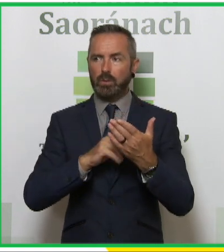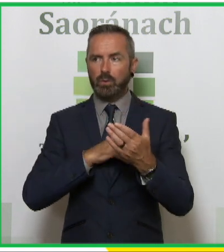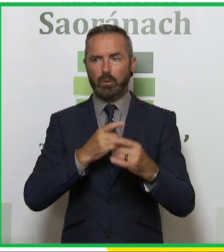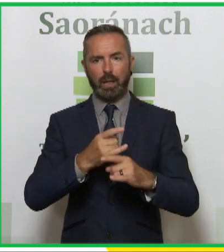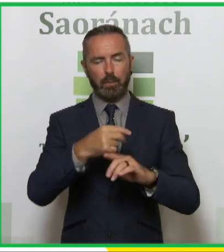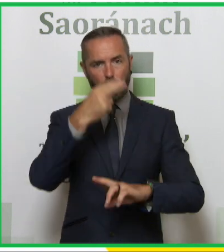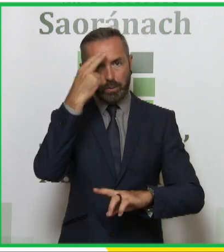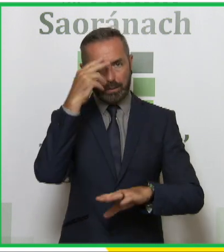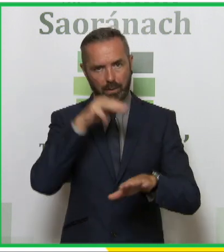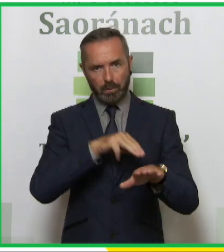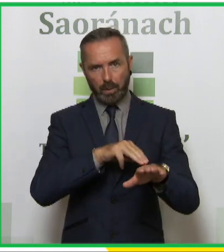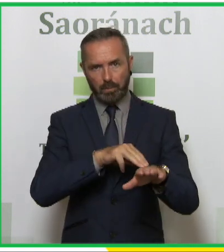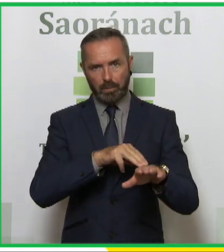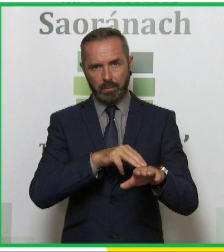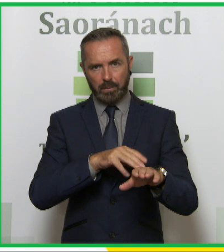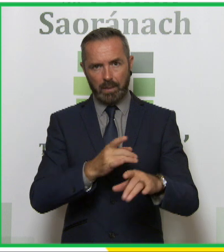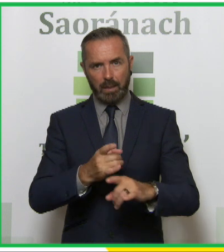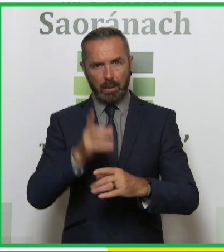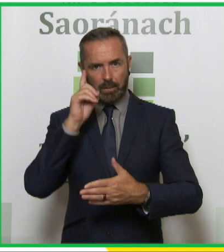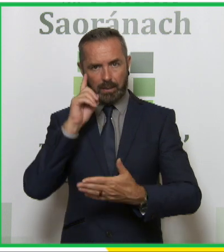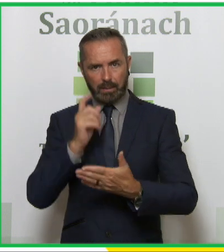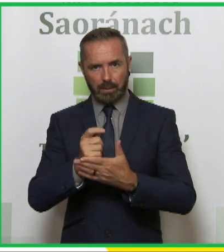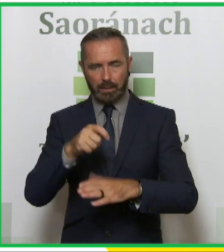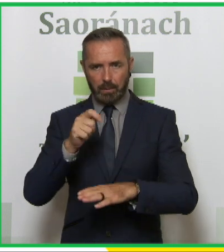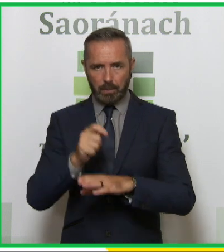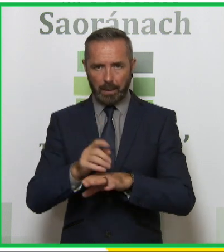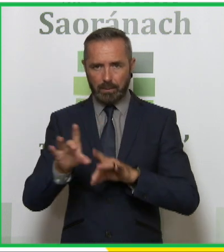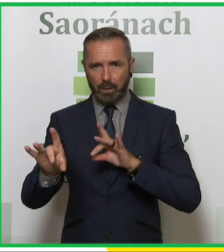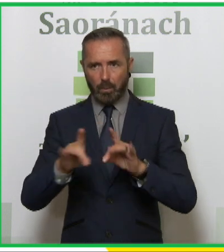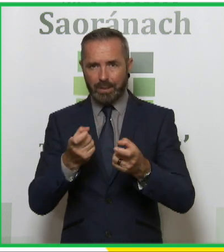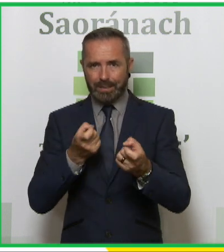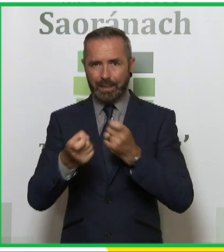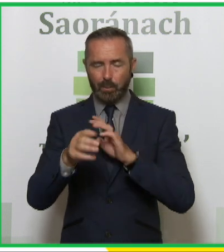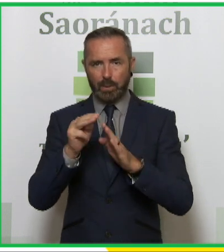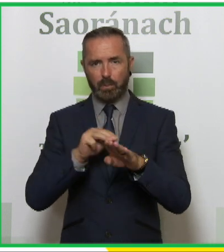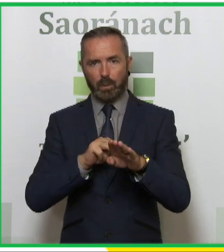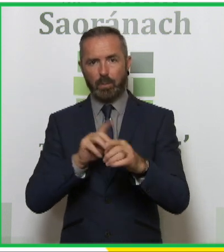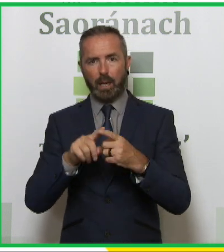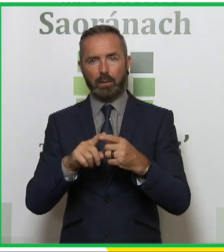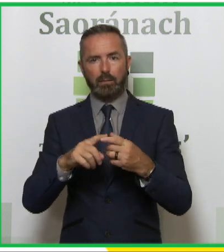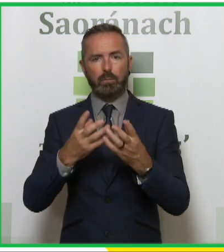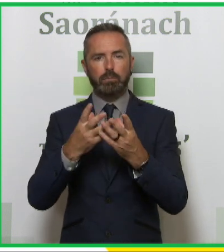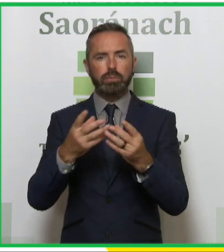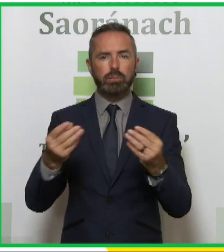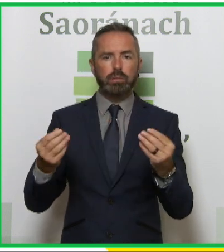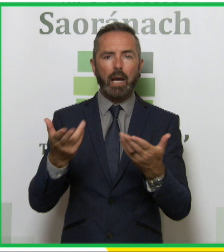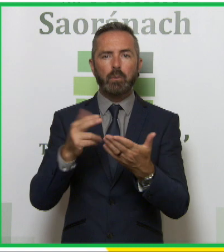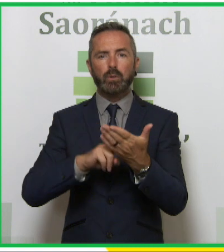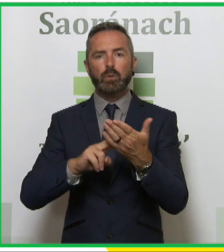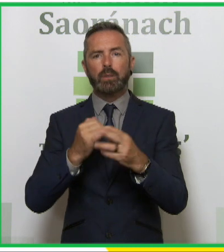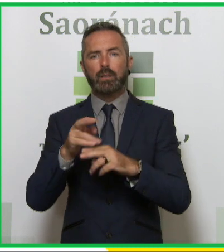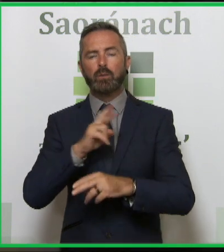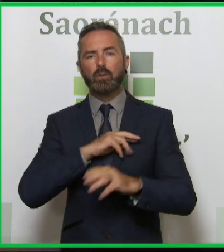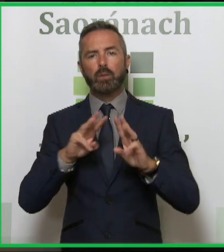problem, decide on the best options for dealing with it, and working out how to apply them in the real